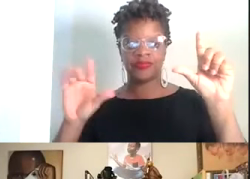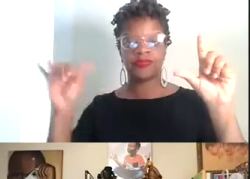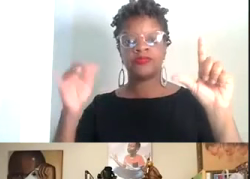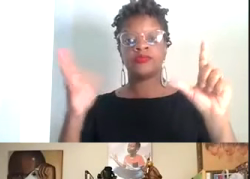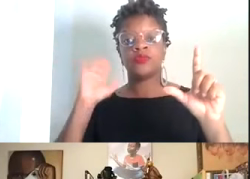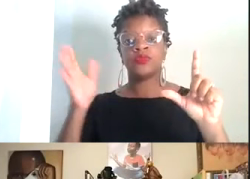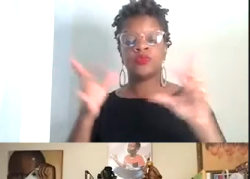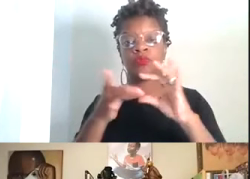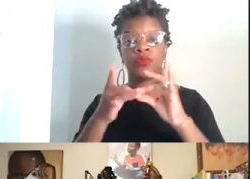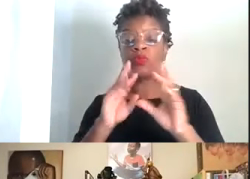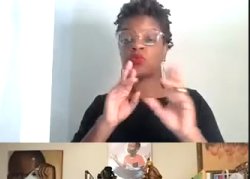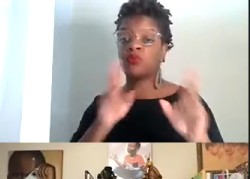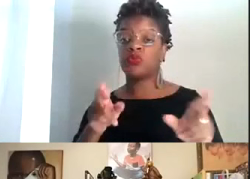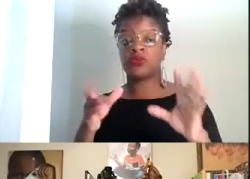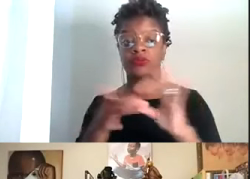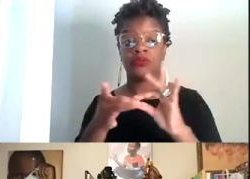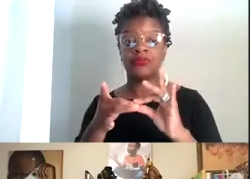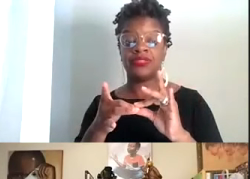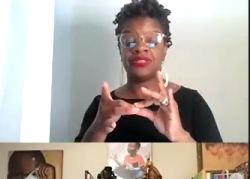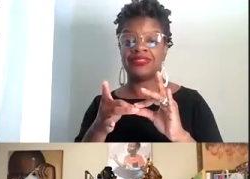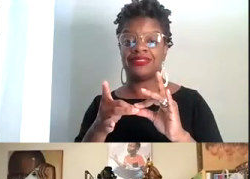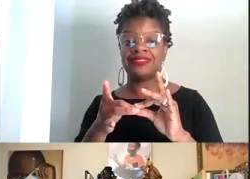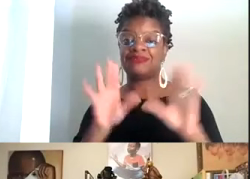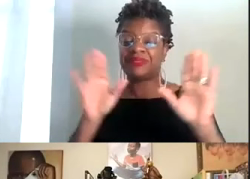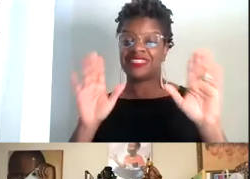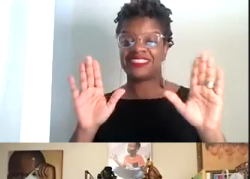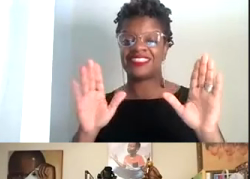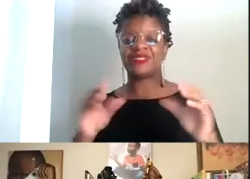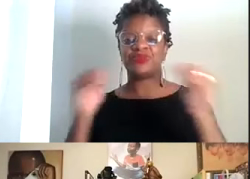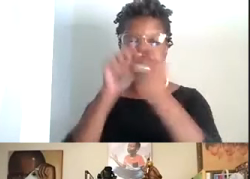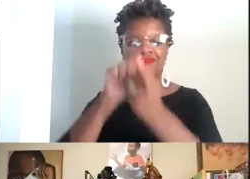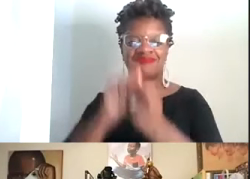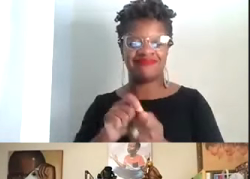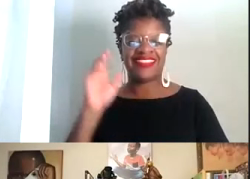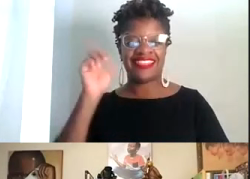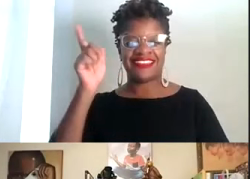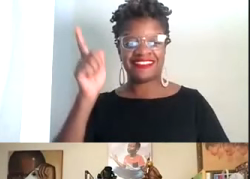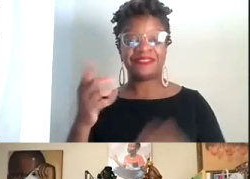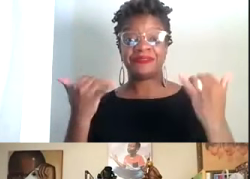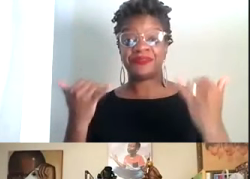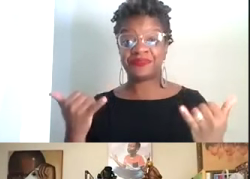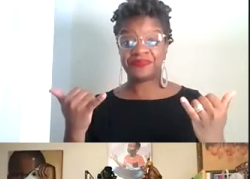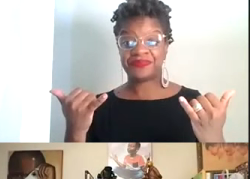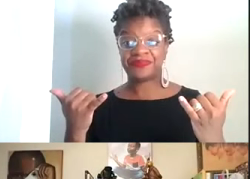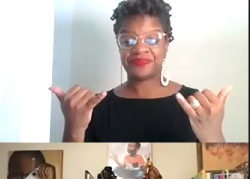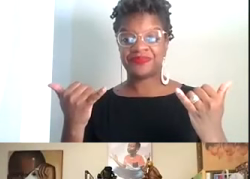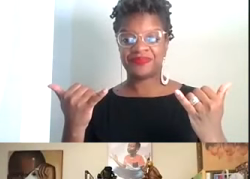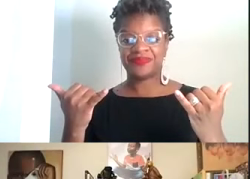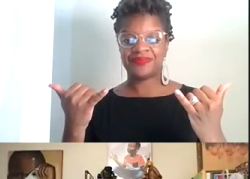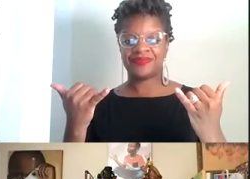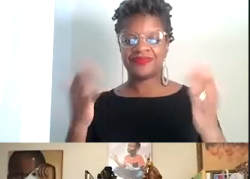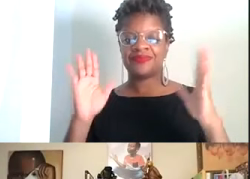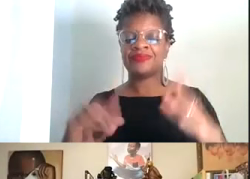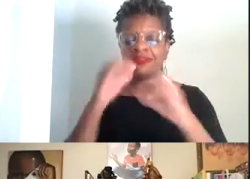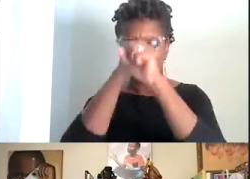process of writing a report on this that will be released next month. So more details on that to come now. So what is this vision